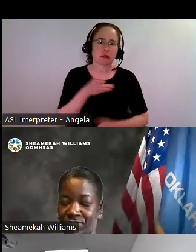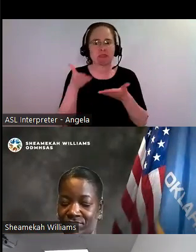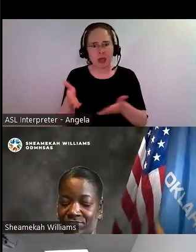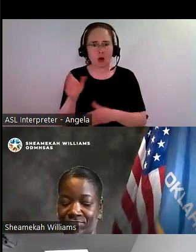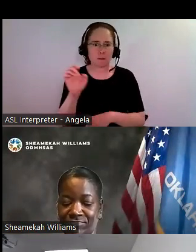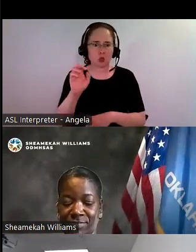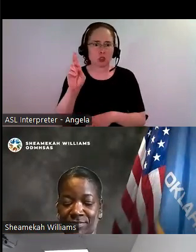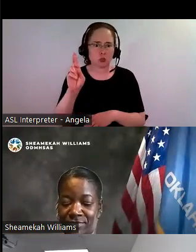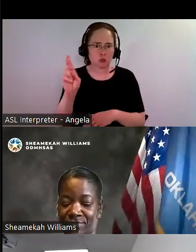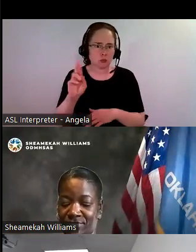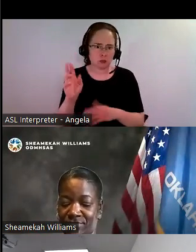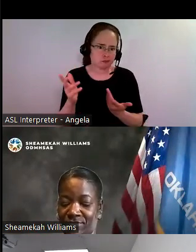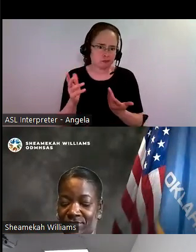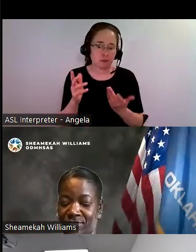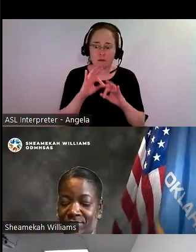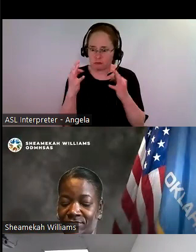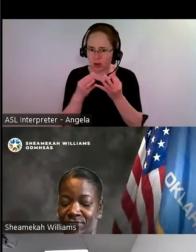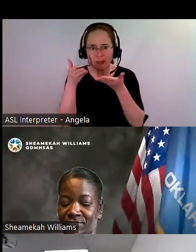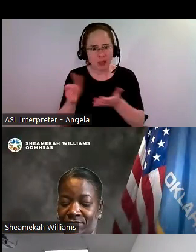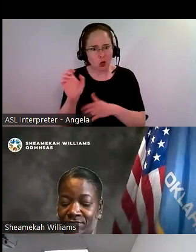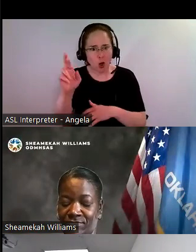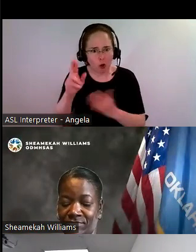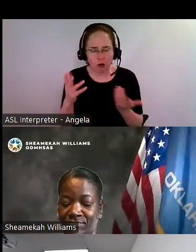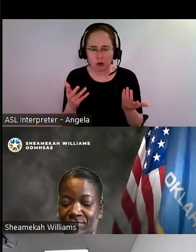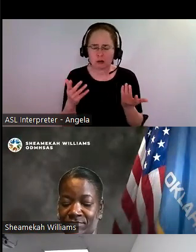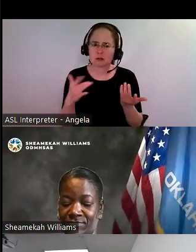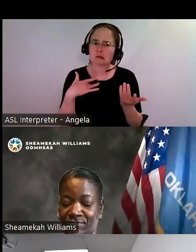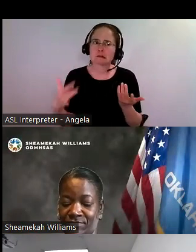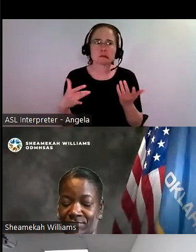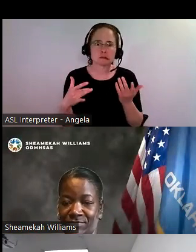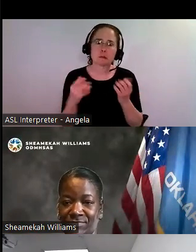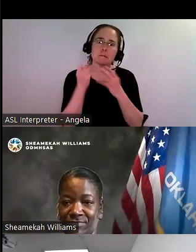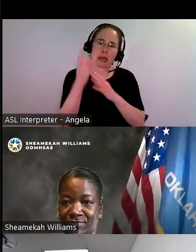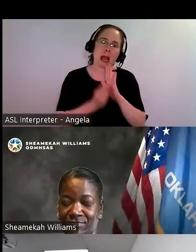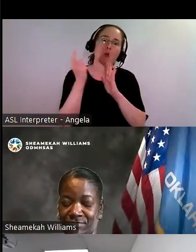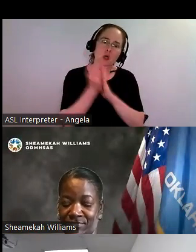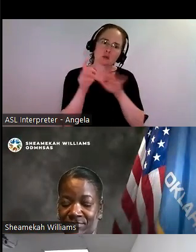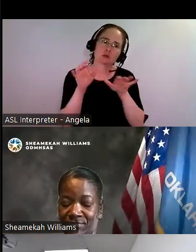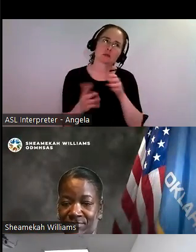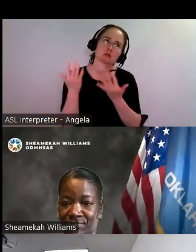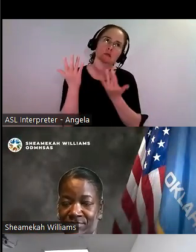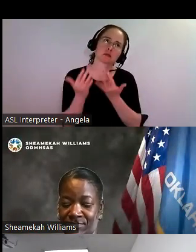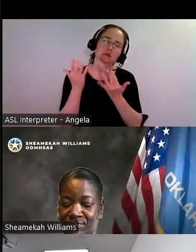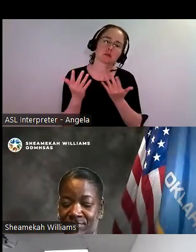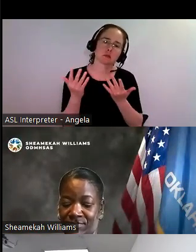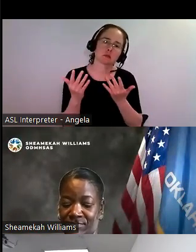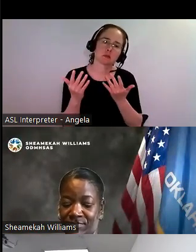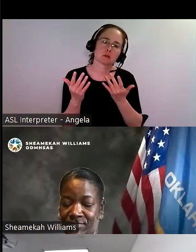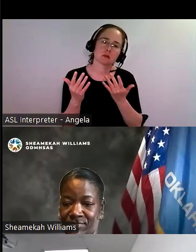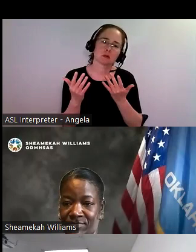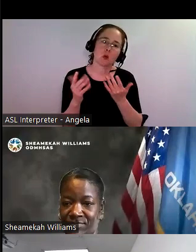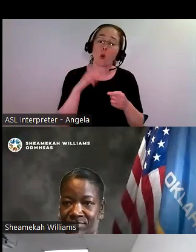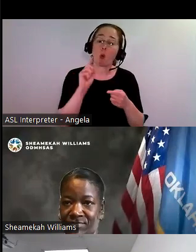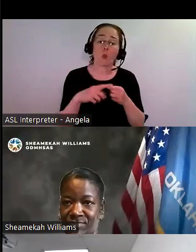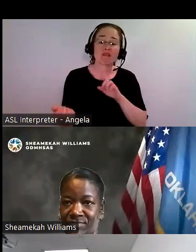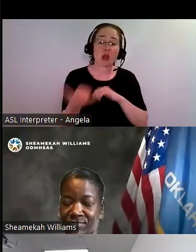department. So we had a family at an emergency department, usually for more than a few hours, okay? Because by the time they get a hold of us, they weren't having luck with what they